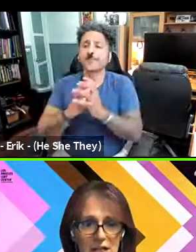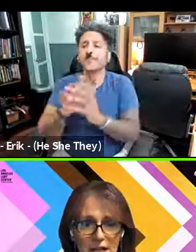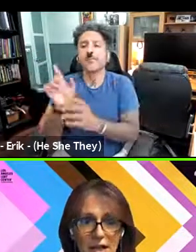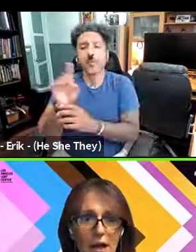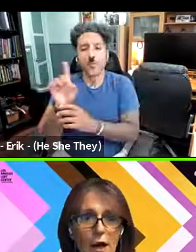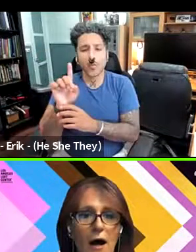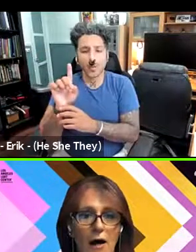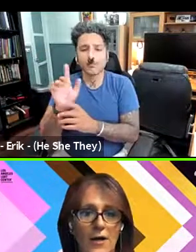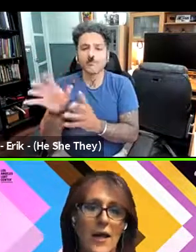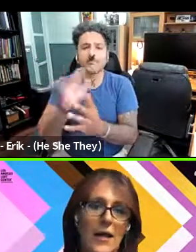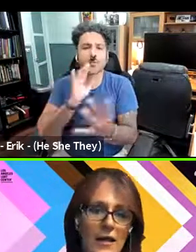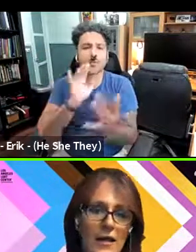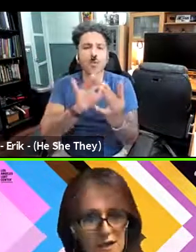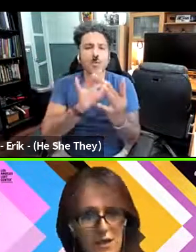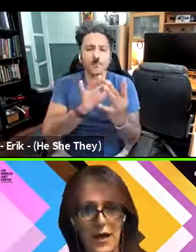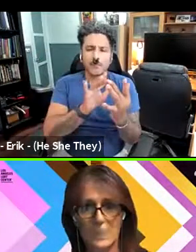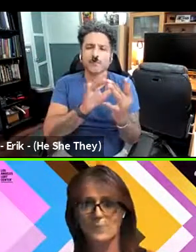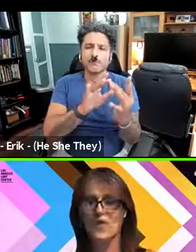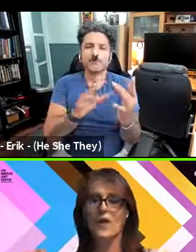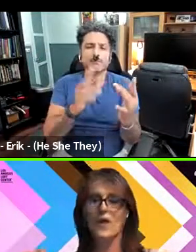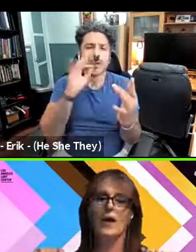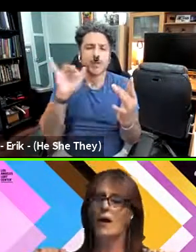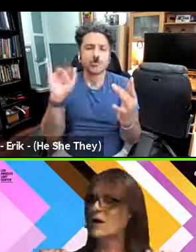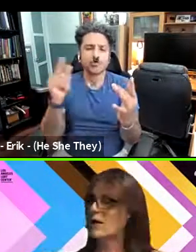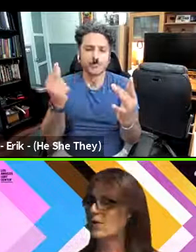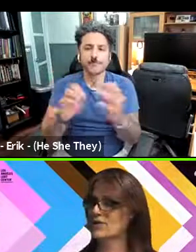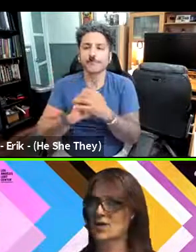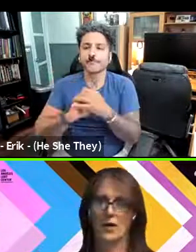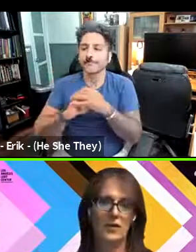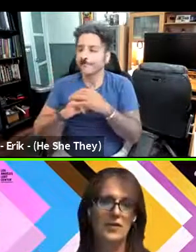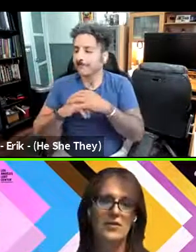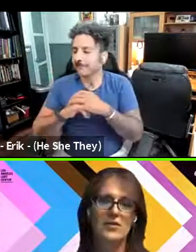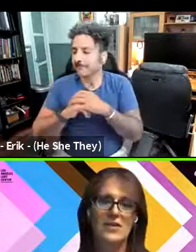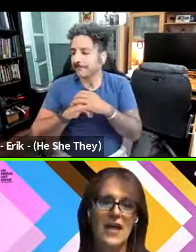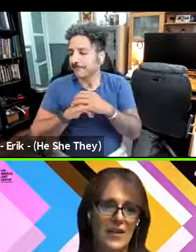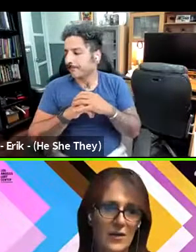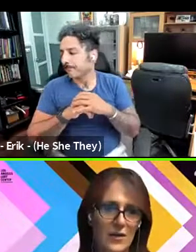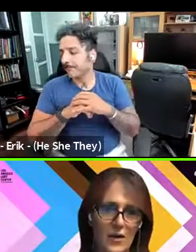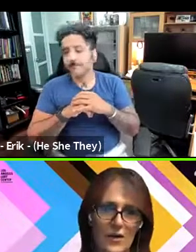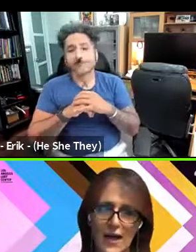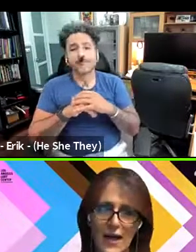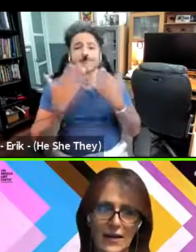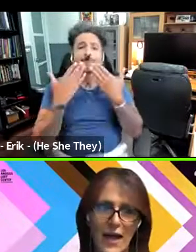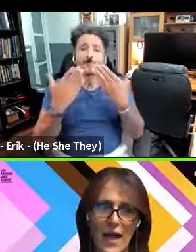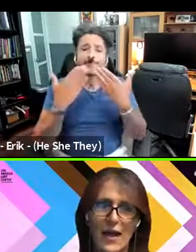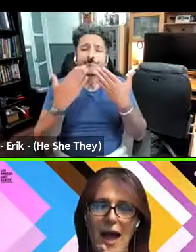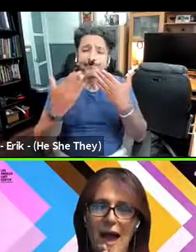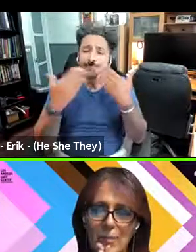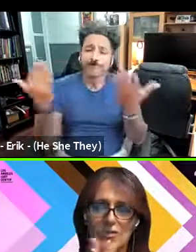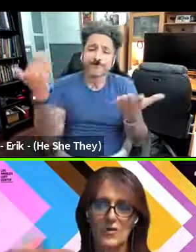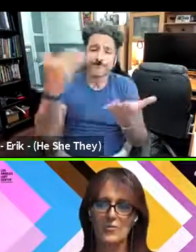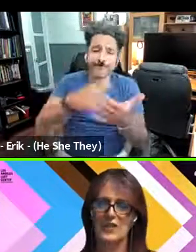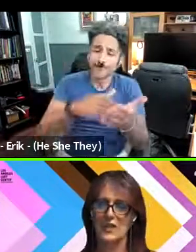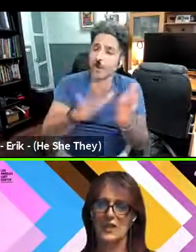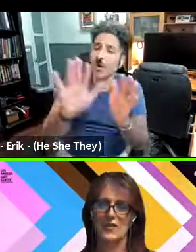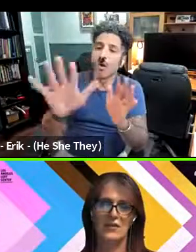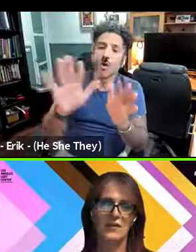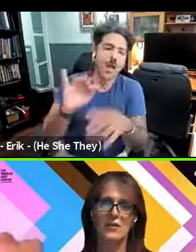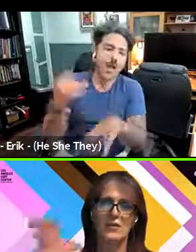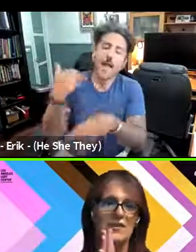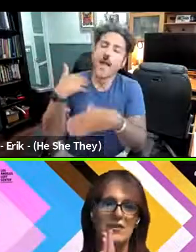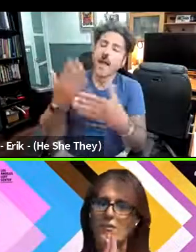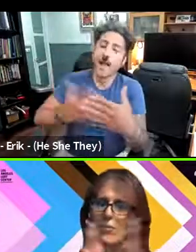Angel City on Instagram. All right, y'all. Thank you again, and happy